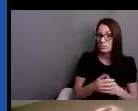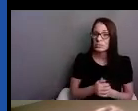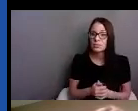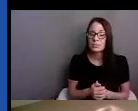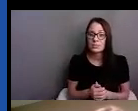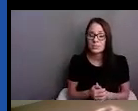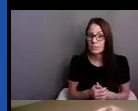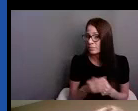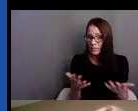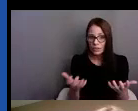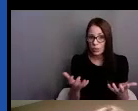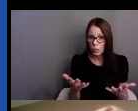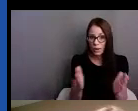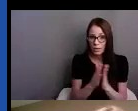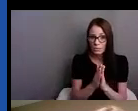would like to ask?